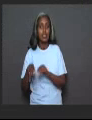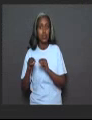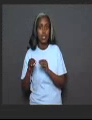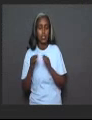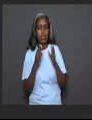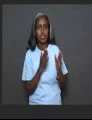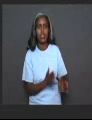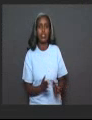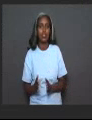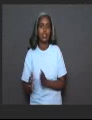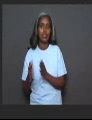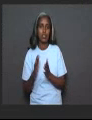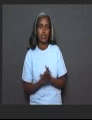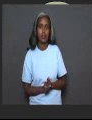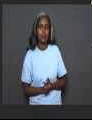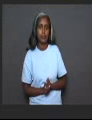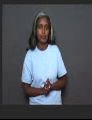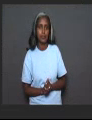Students, let's get ready.